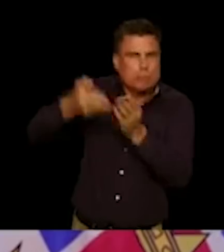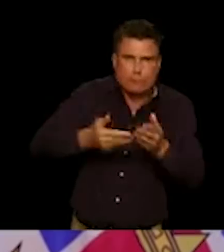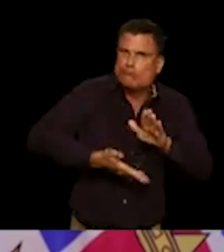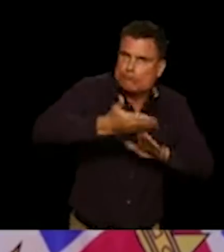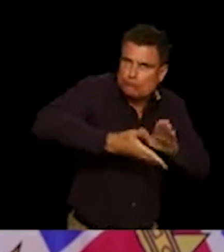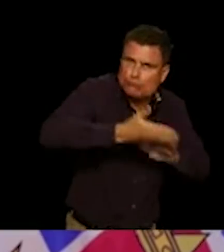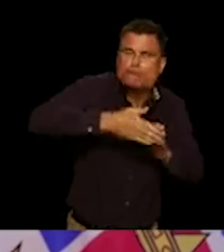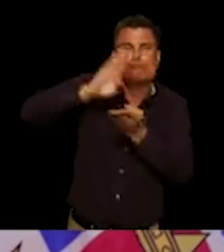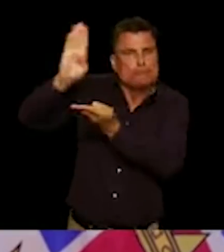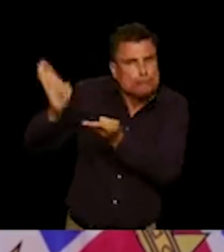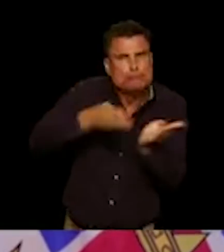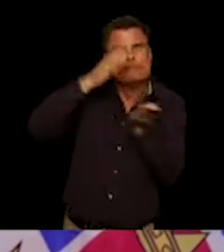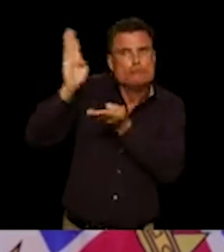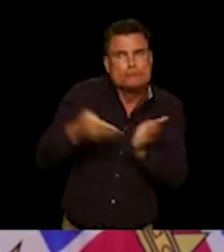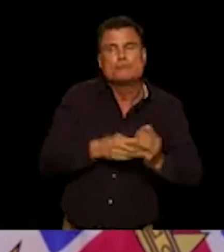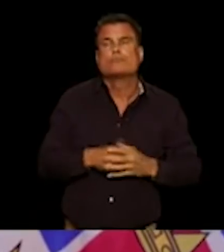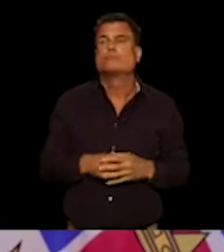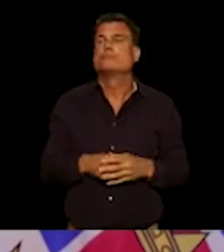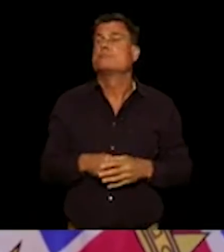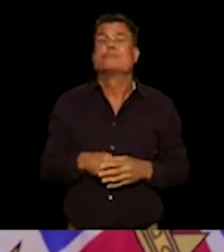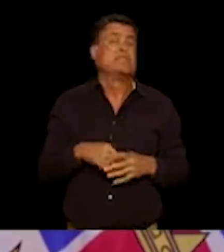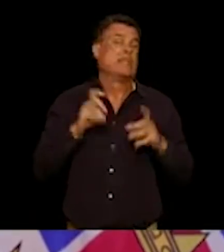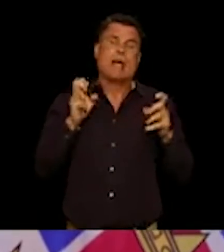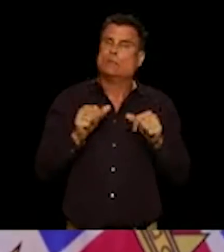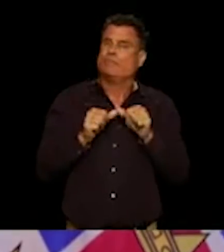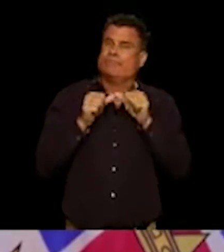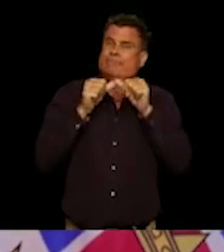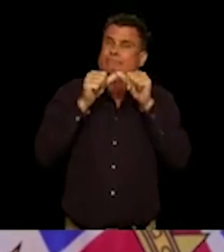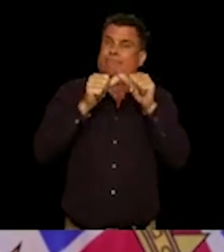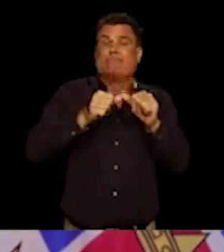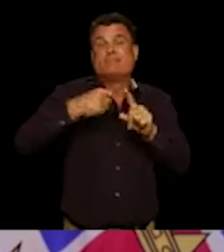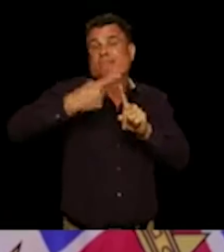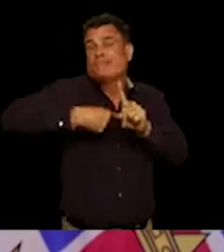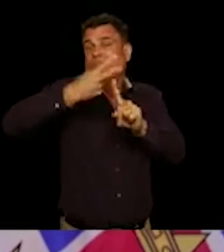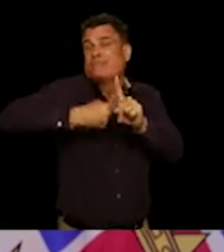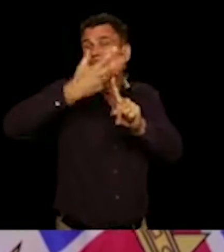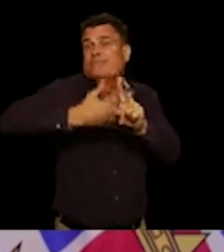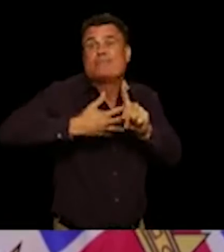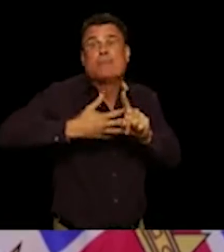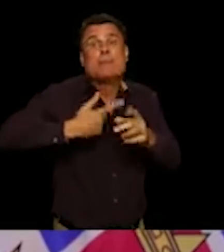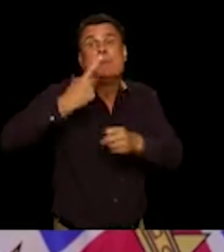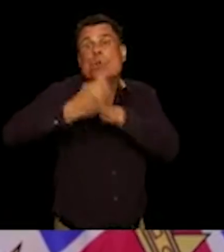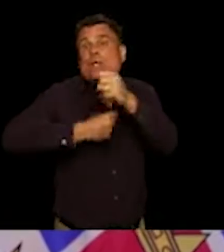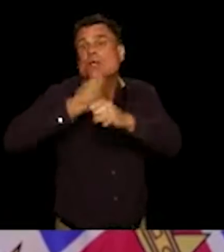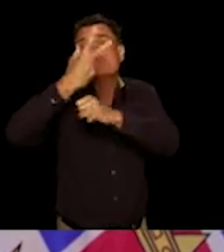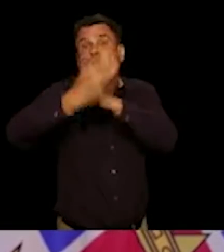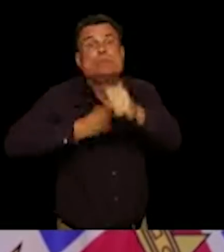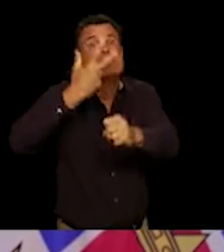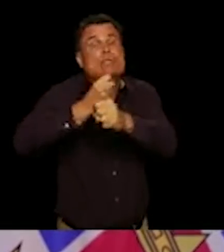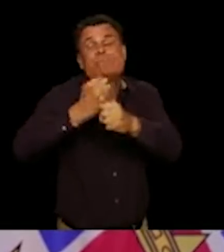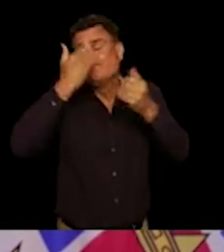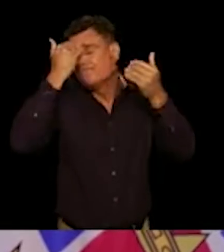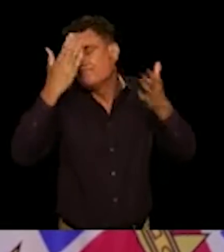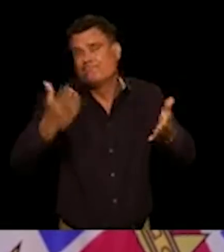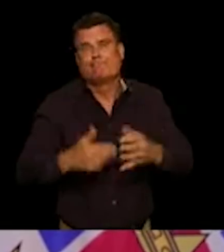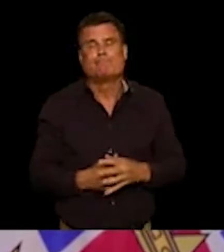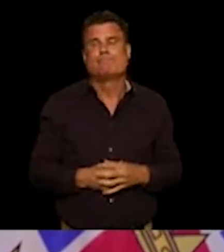need to do to keep going for the next few months to maybe even years until we have an effective vaccine for this